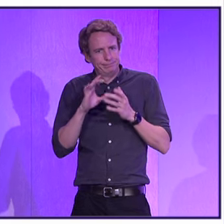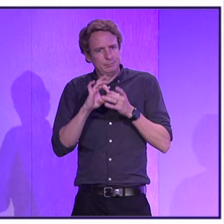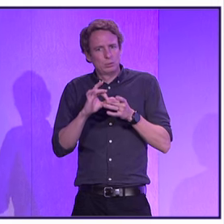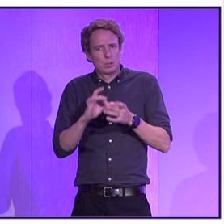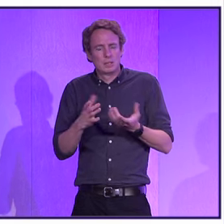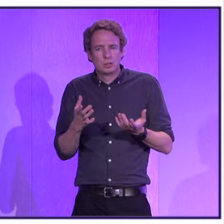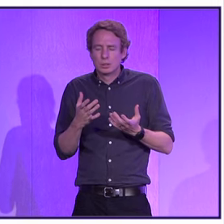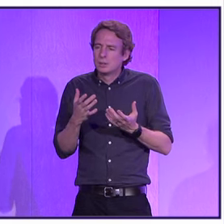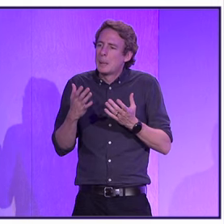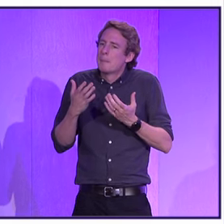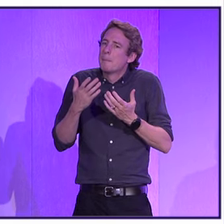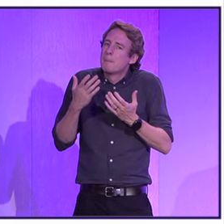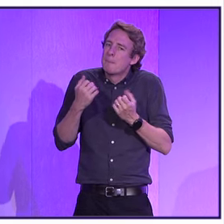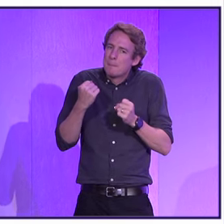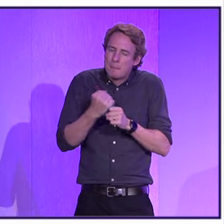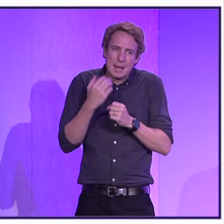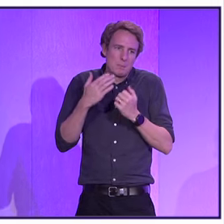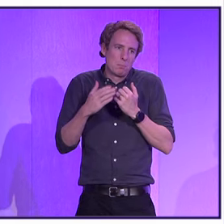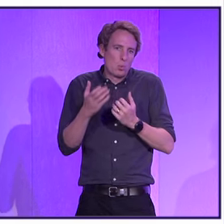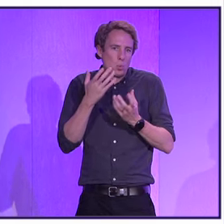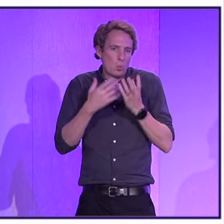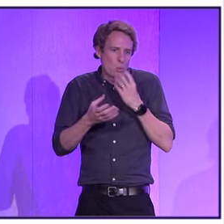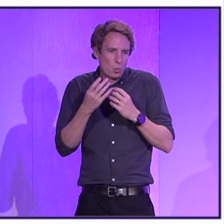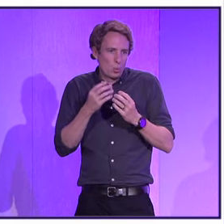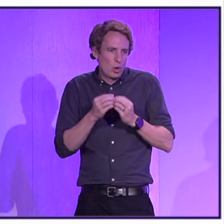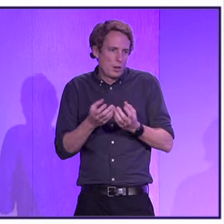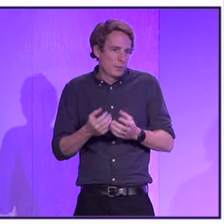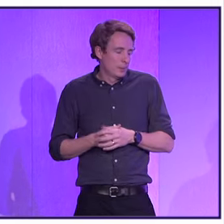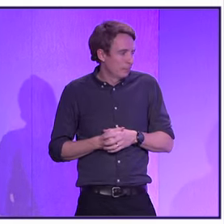our interactions with others to make them more learningful.